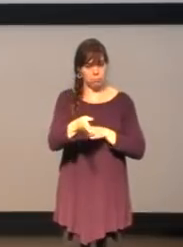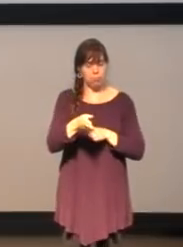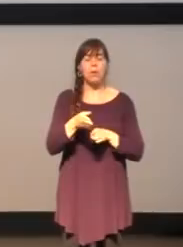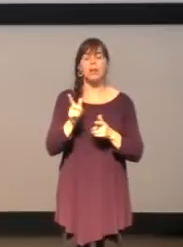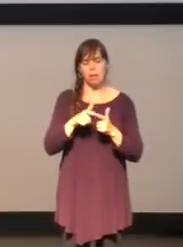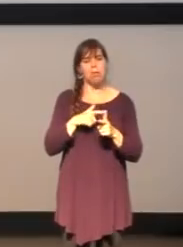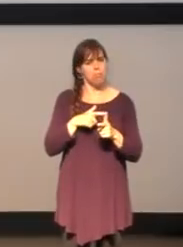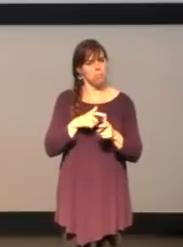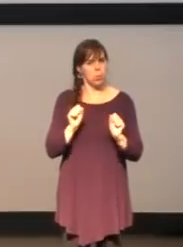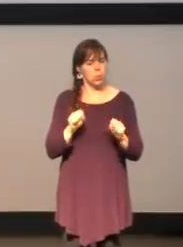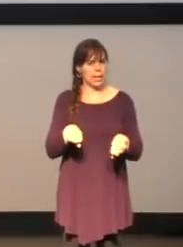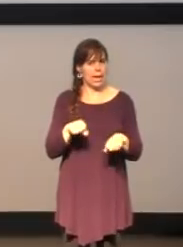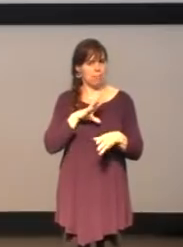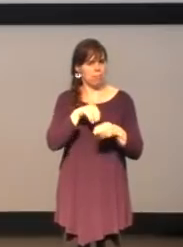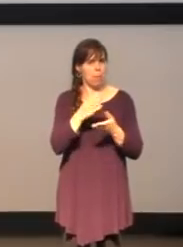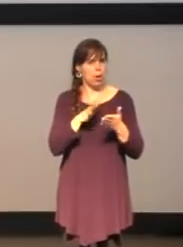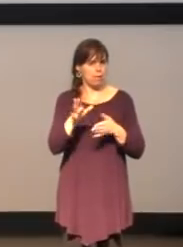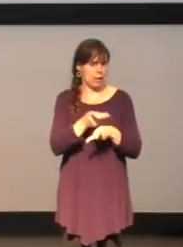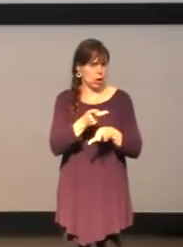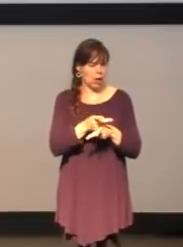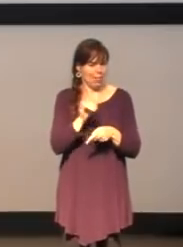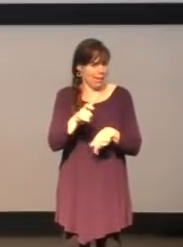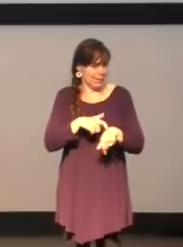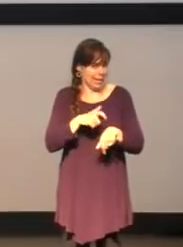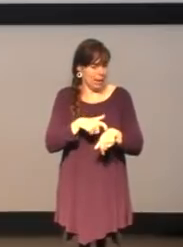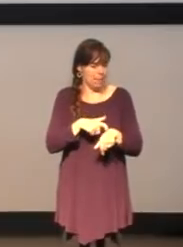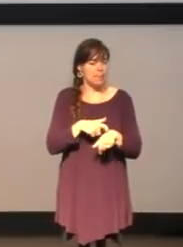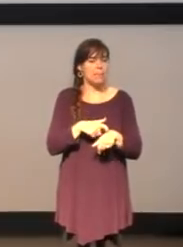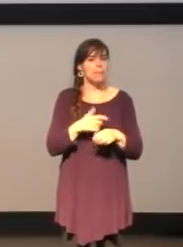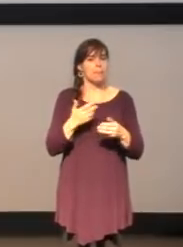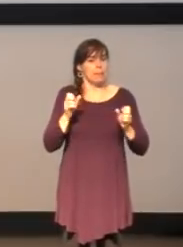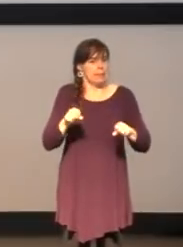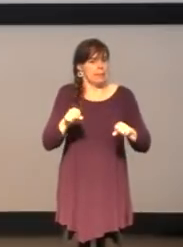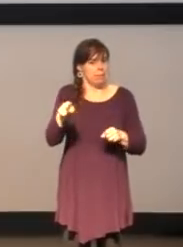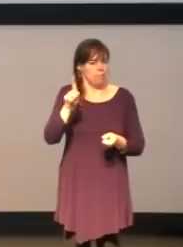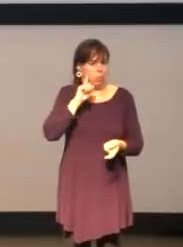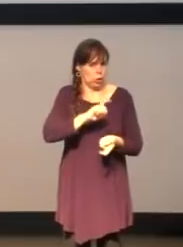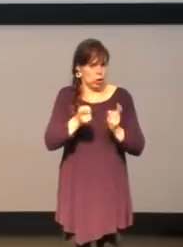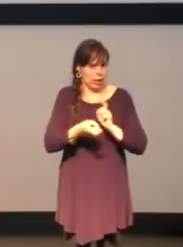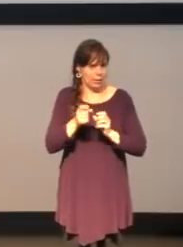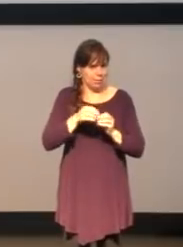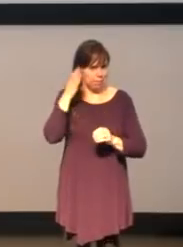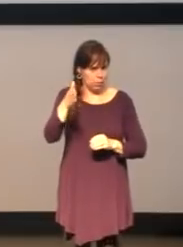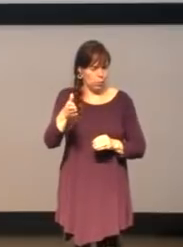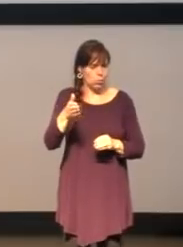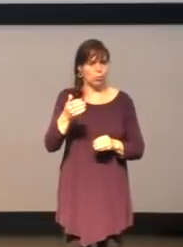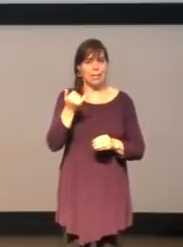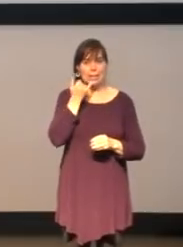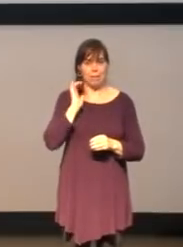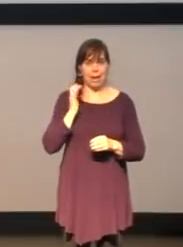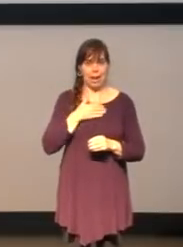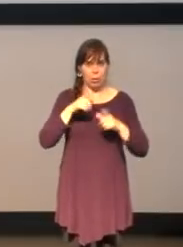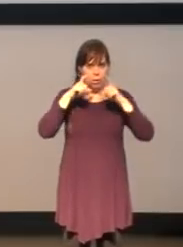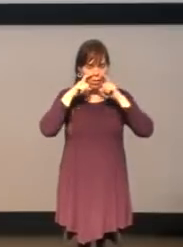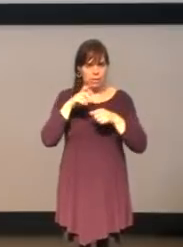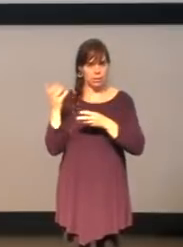then that can be part of their care at the moment. I think that that could change in the future if we have supply chain